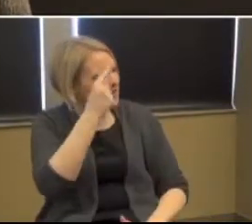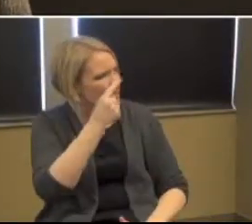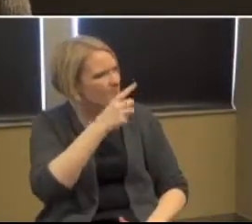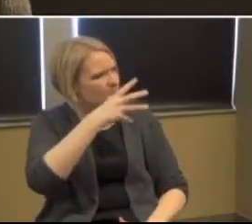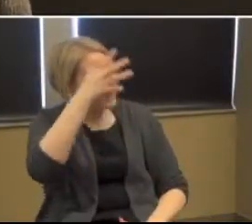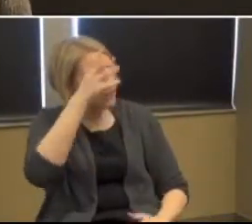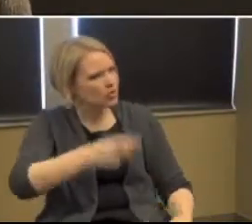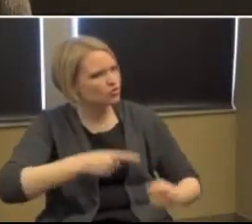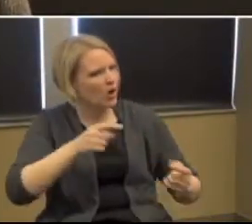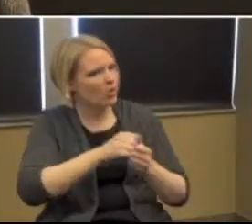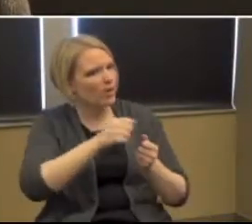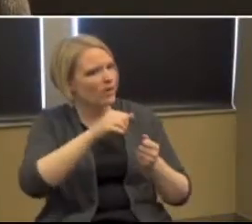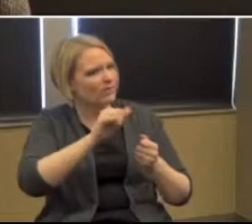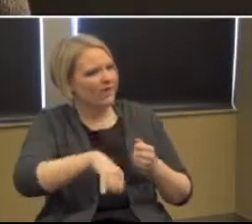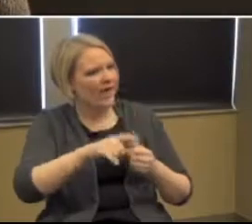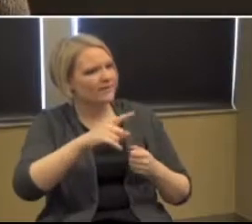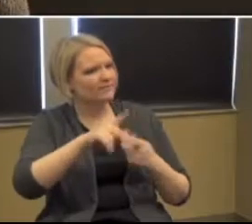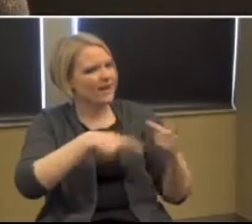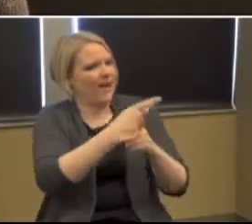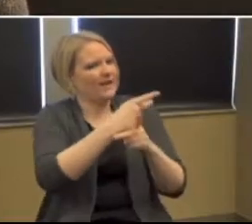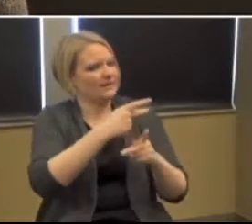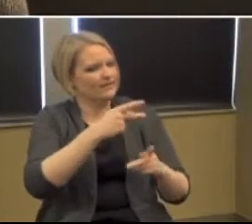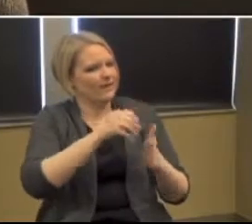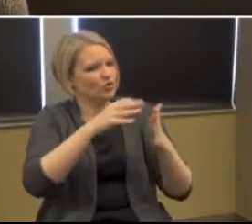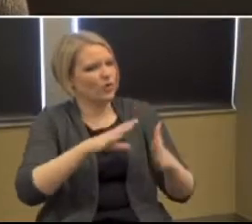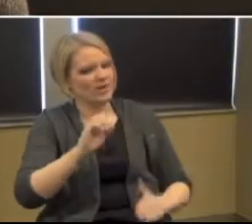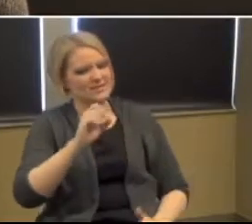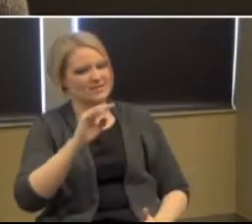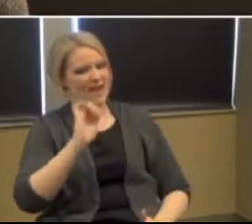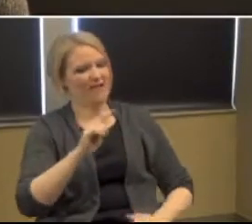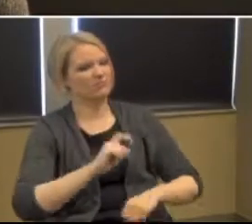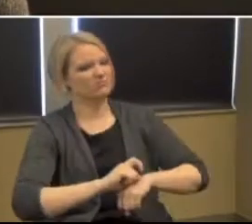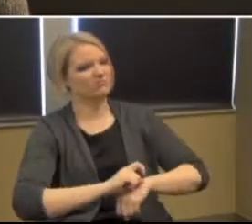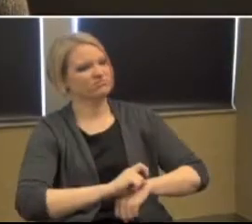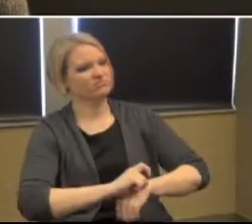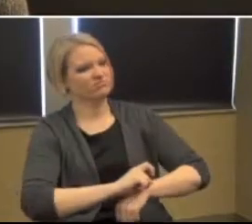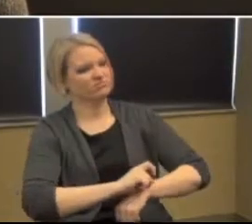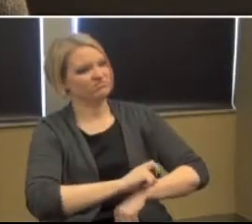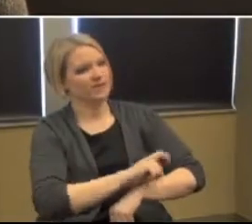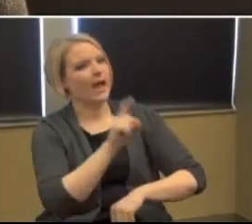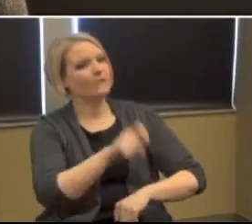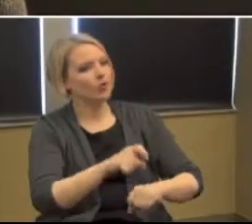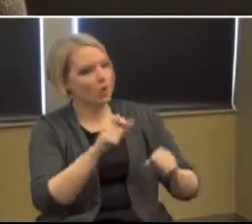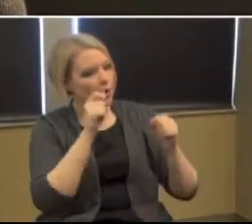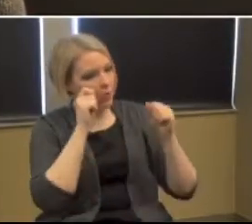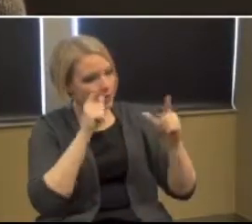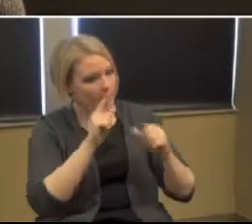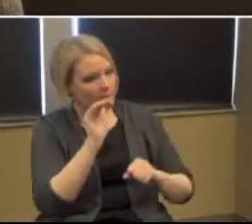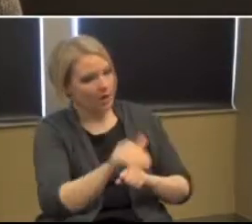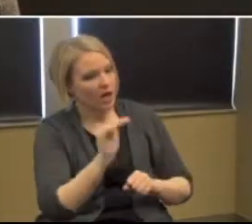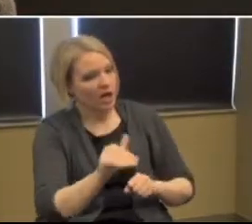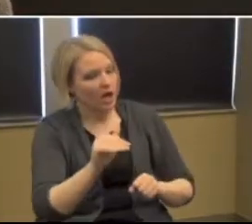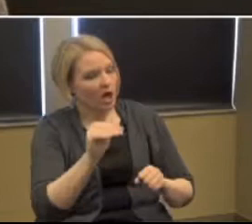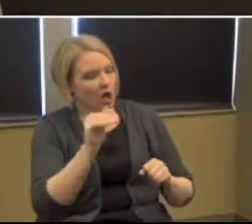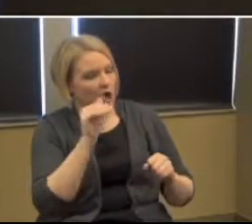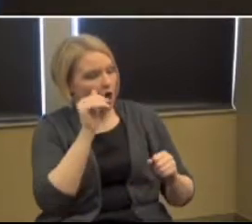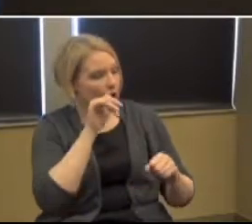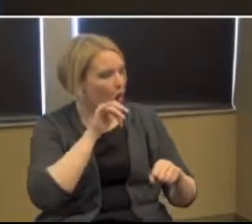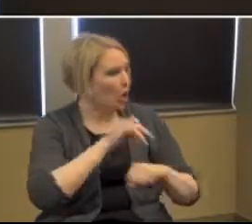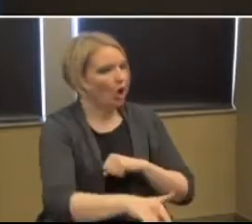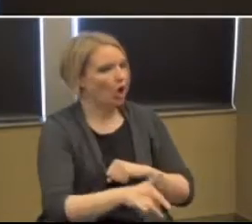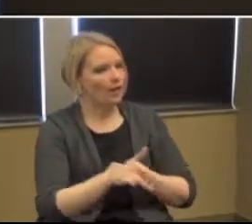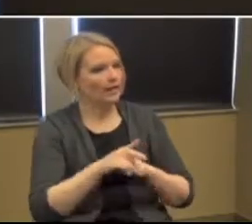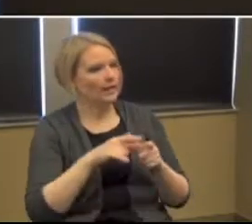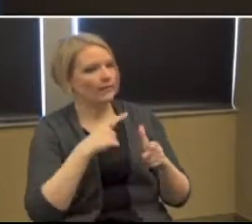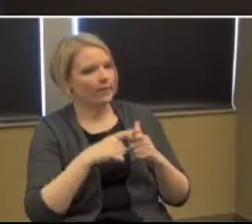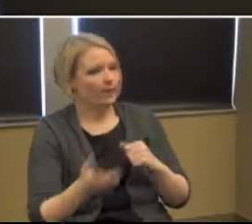student? Yeah. They're probably having to wake up that child very early in the morning to make it through routines. So the